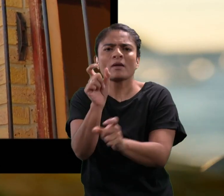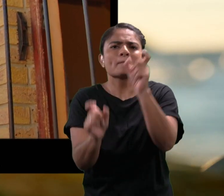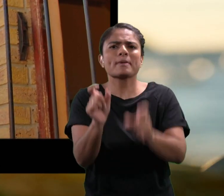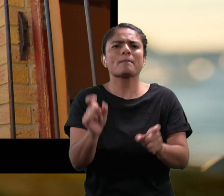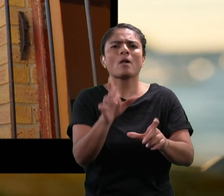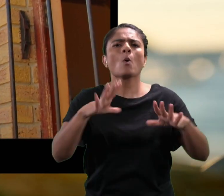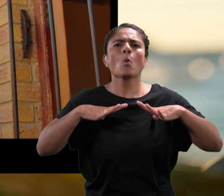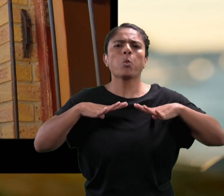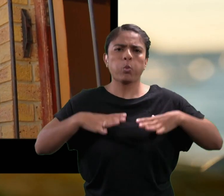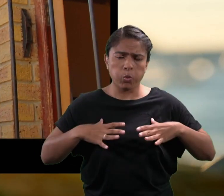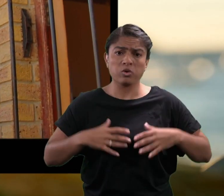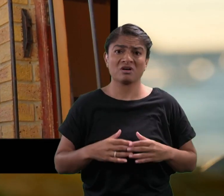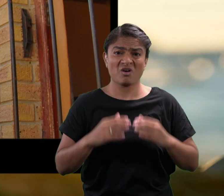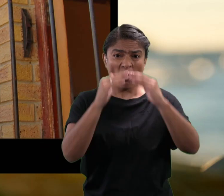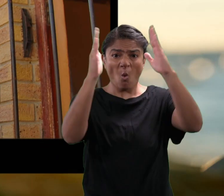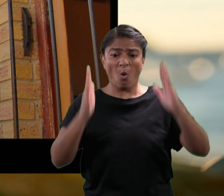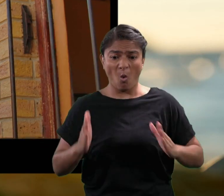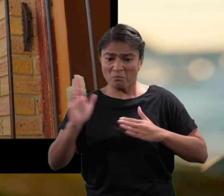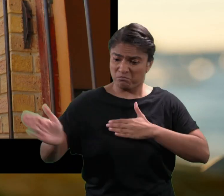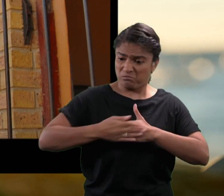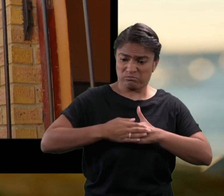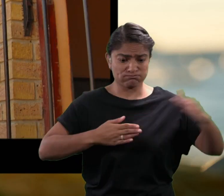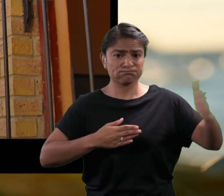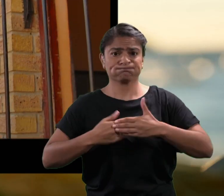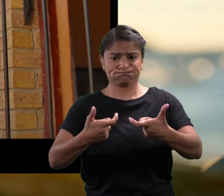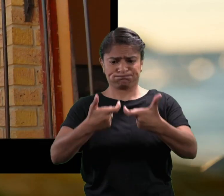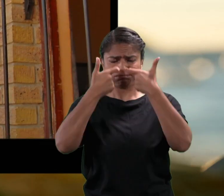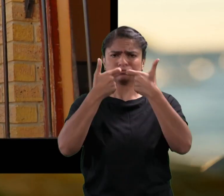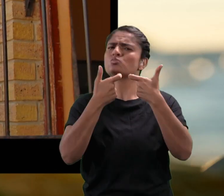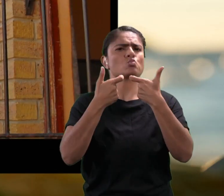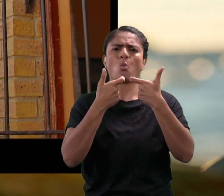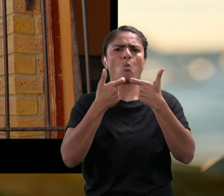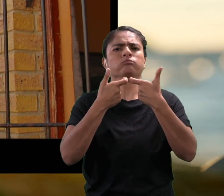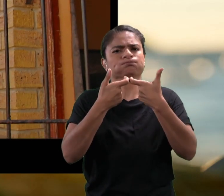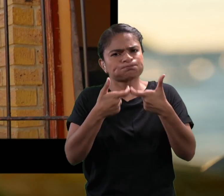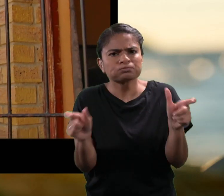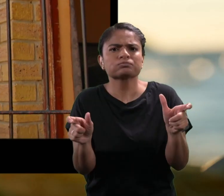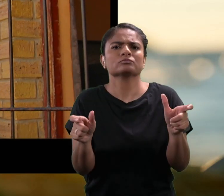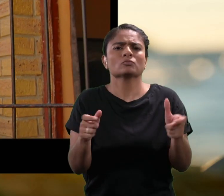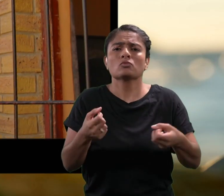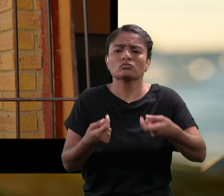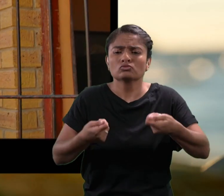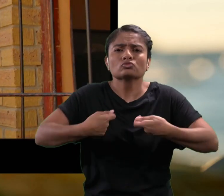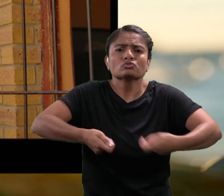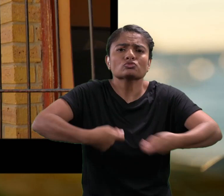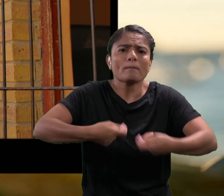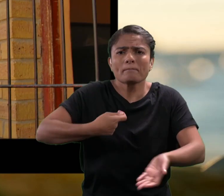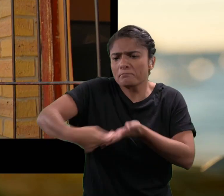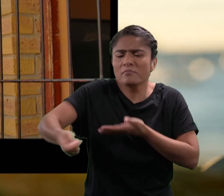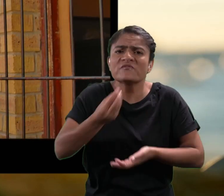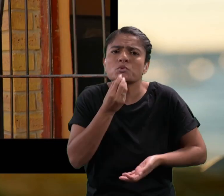ukubethwe umoya, you know, ungasoloko uzivalele endlini uphume xa usiya kwagqirha or uphume xa uyogrosa,